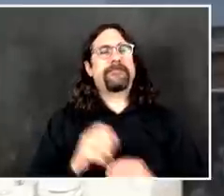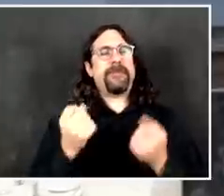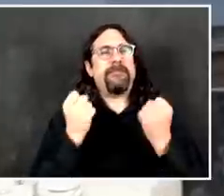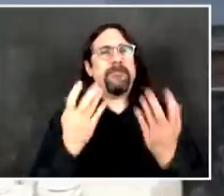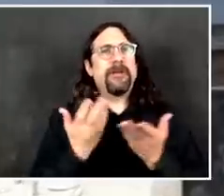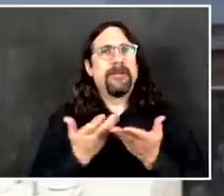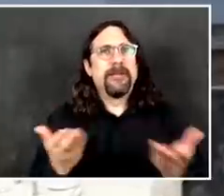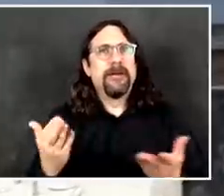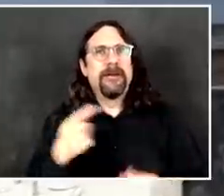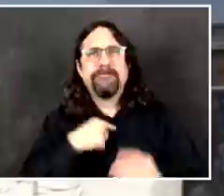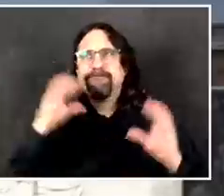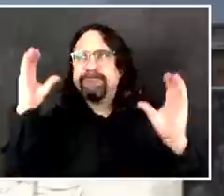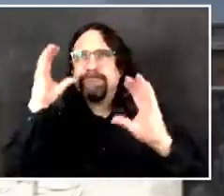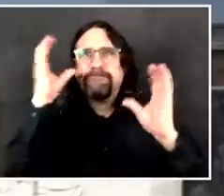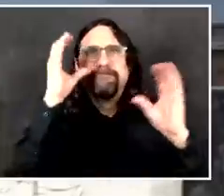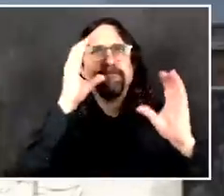profound